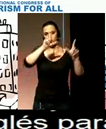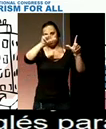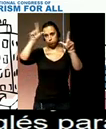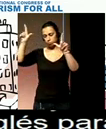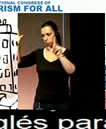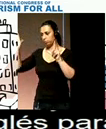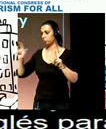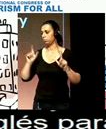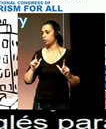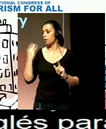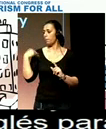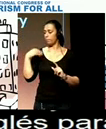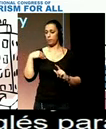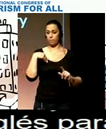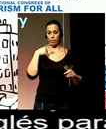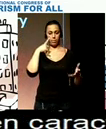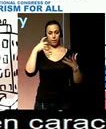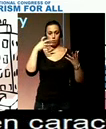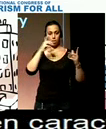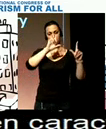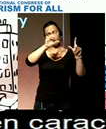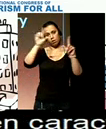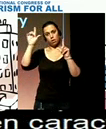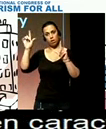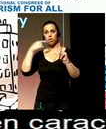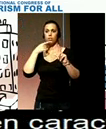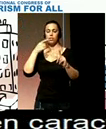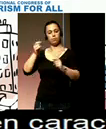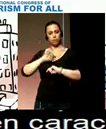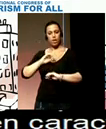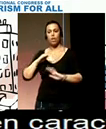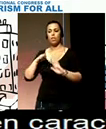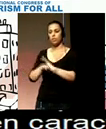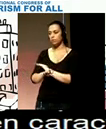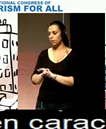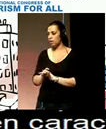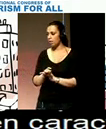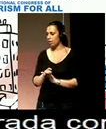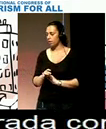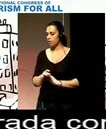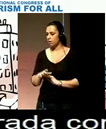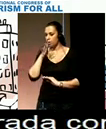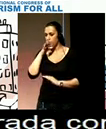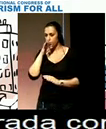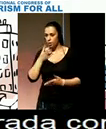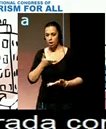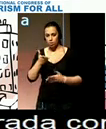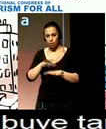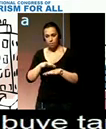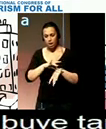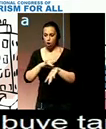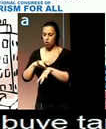to overall accessibility by adding a sense of place and helping orientation.